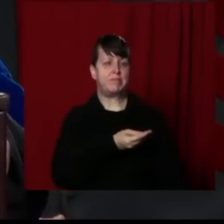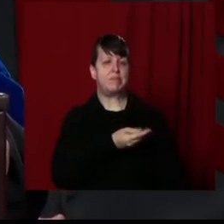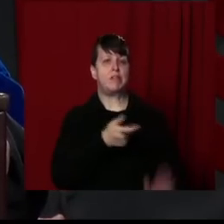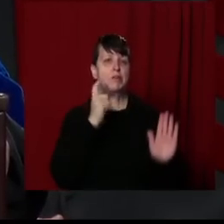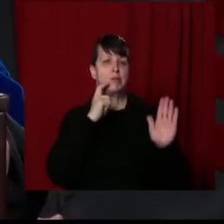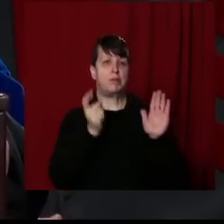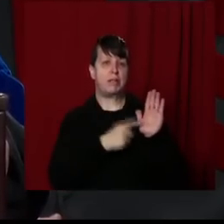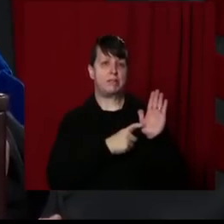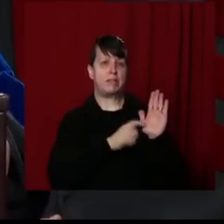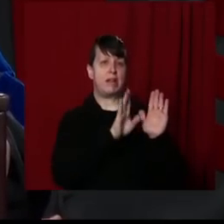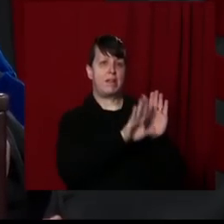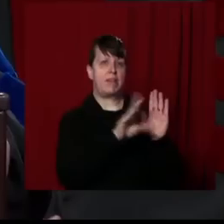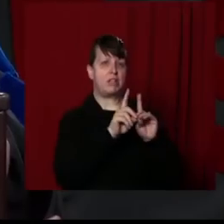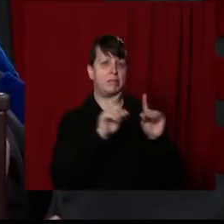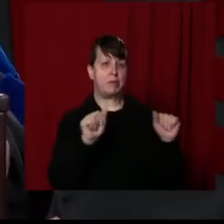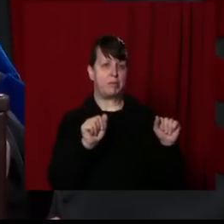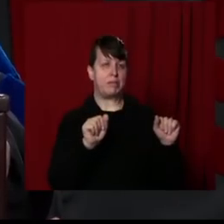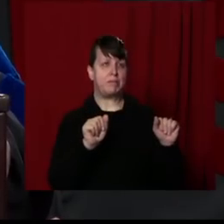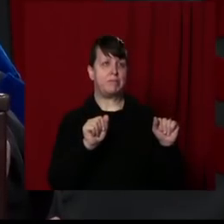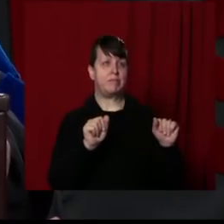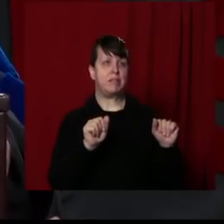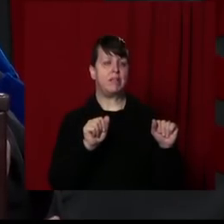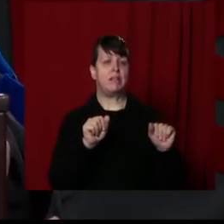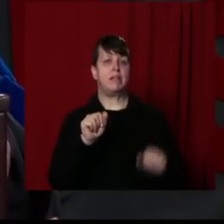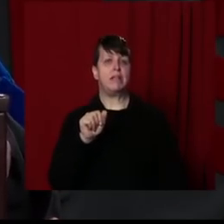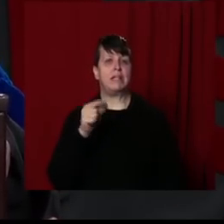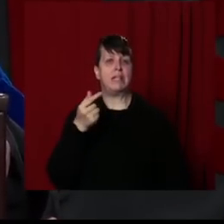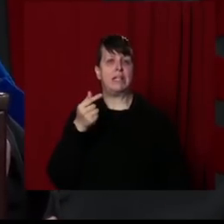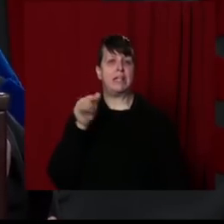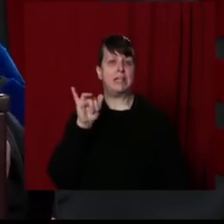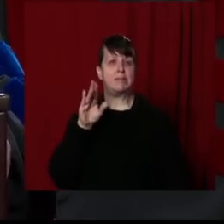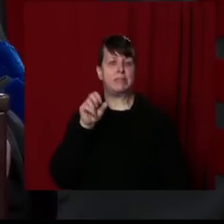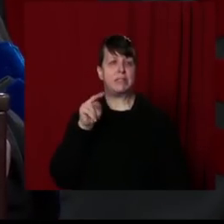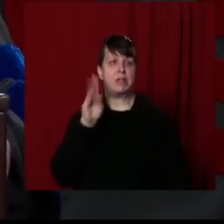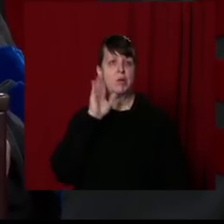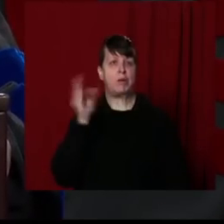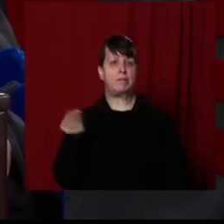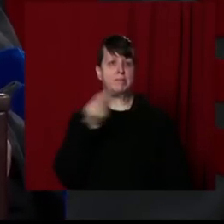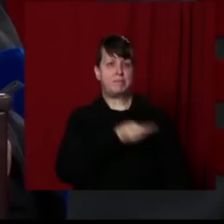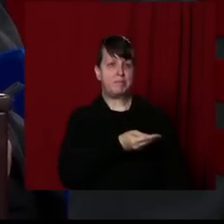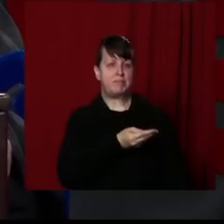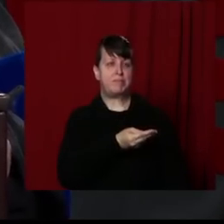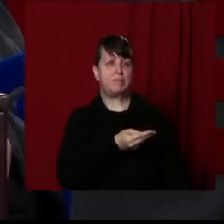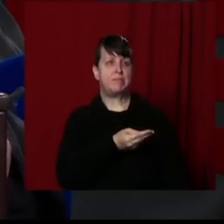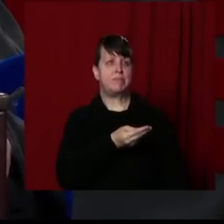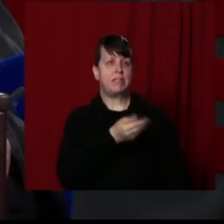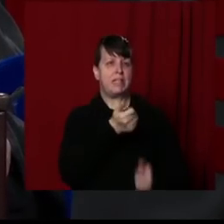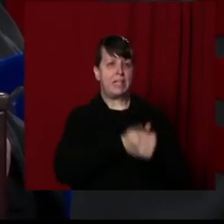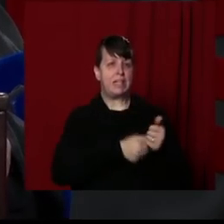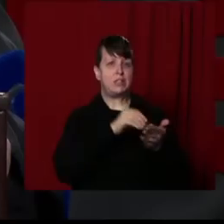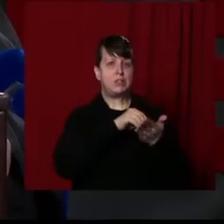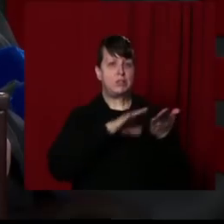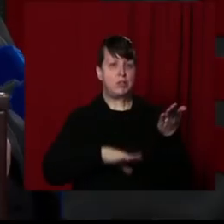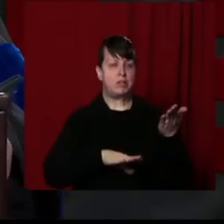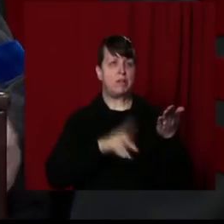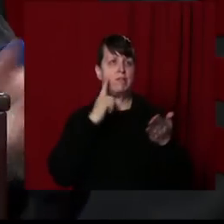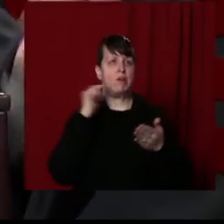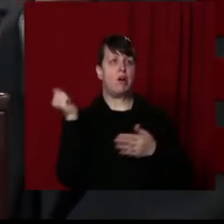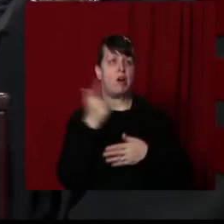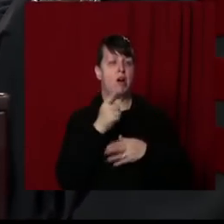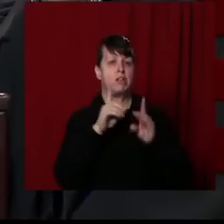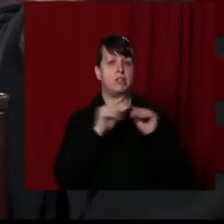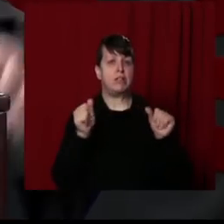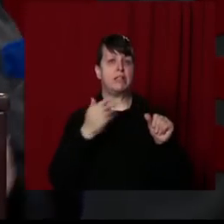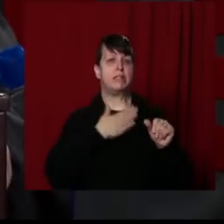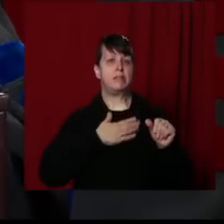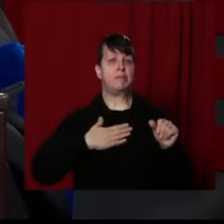their diplomas. Trustee Gibson will now confer the degrees to our candidates. The candidates for all degrees,